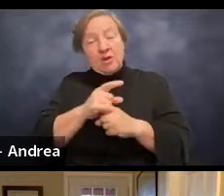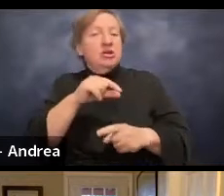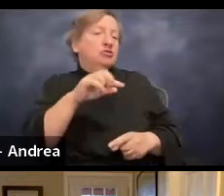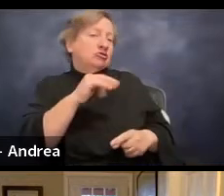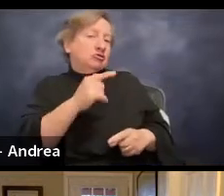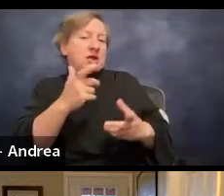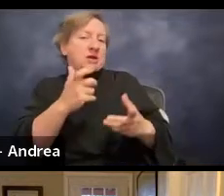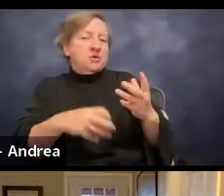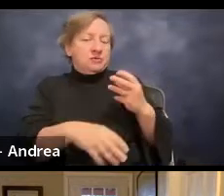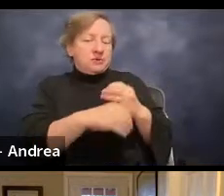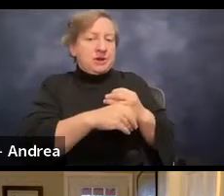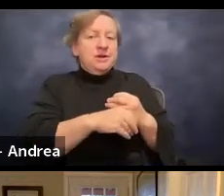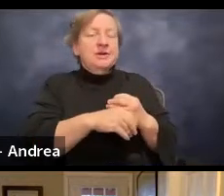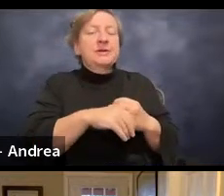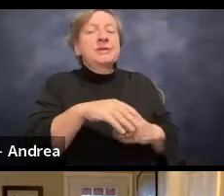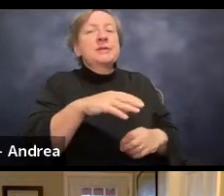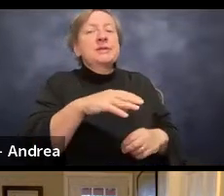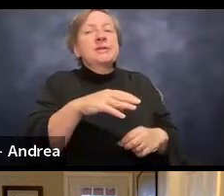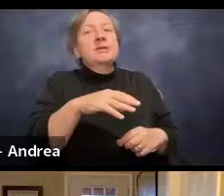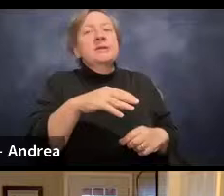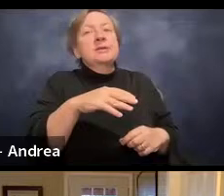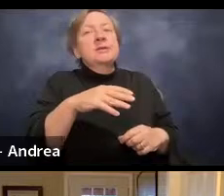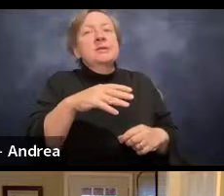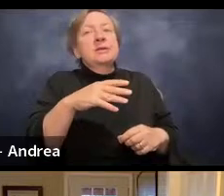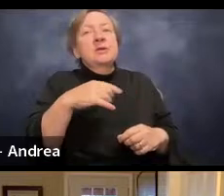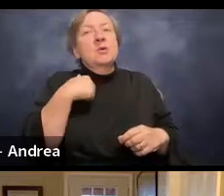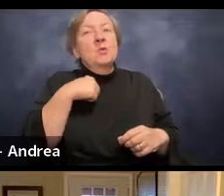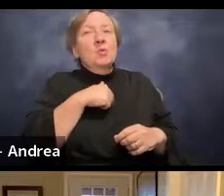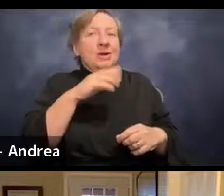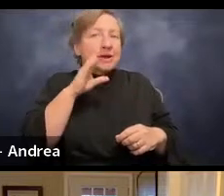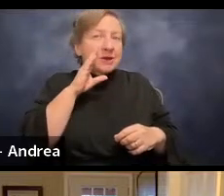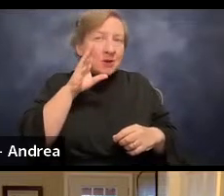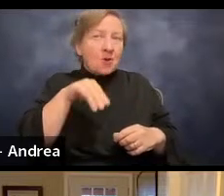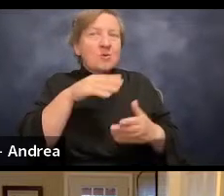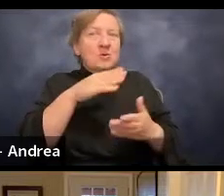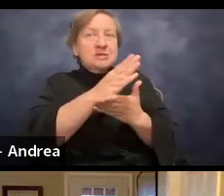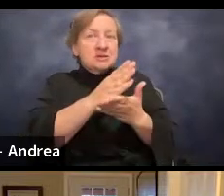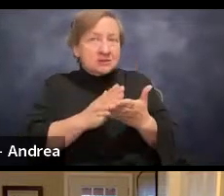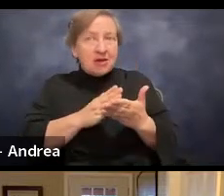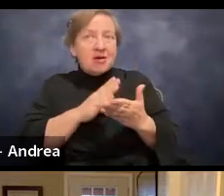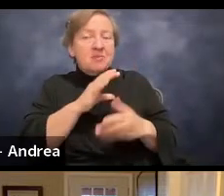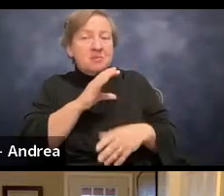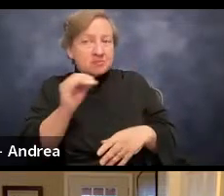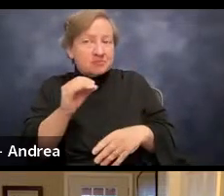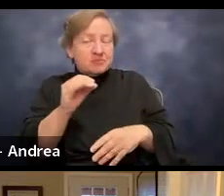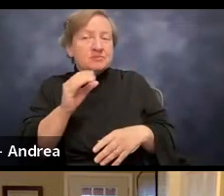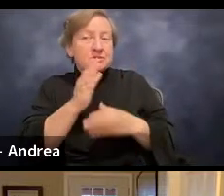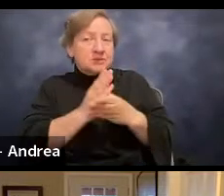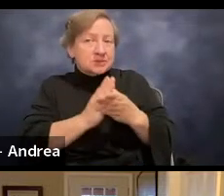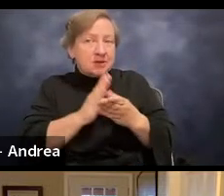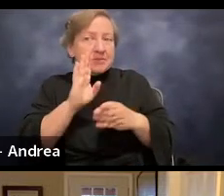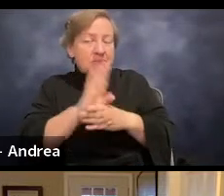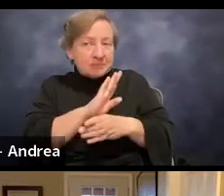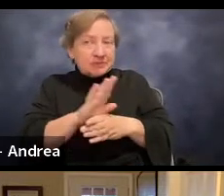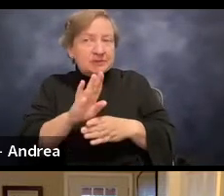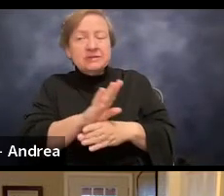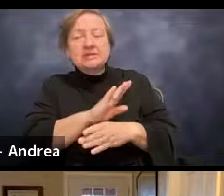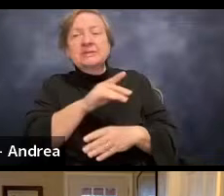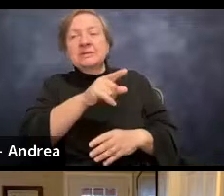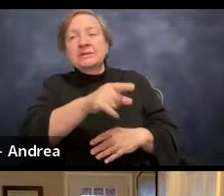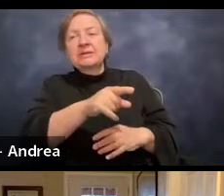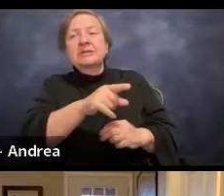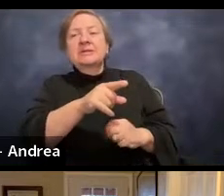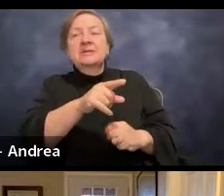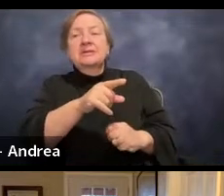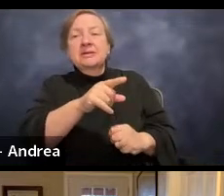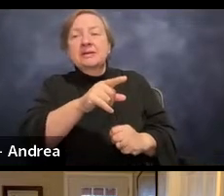to that, we also know that there are some firms that have